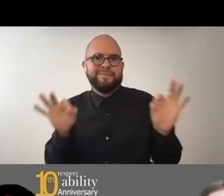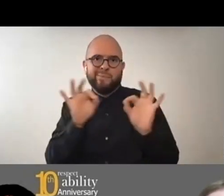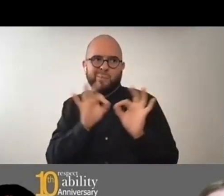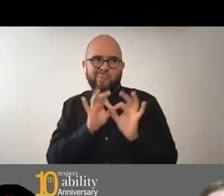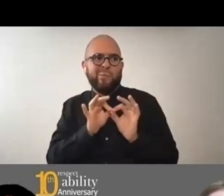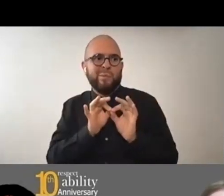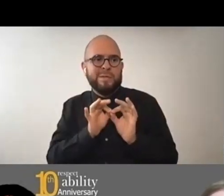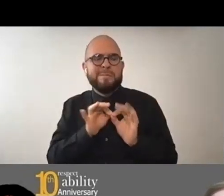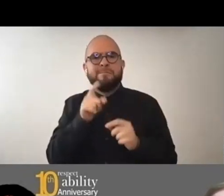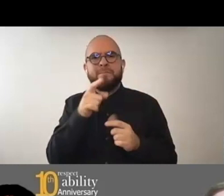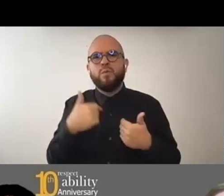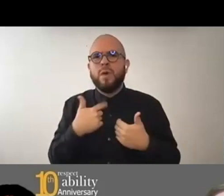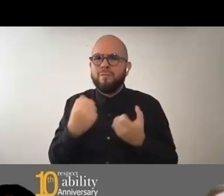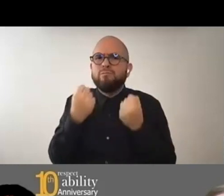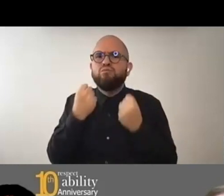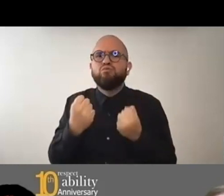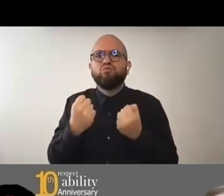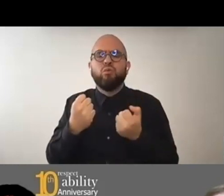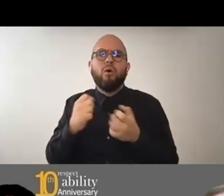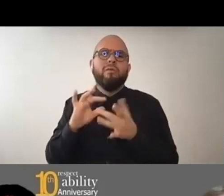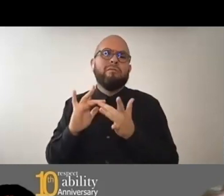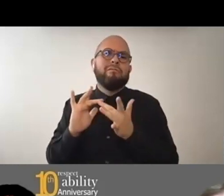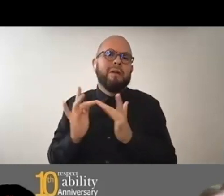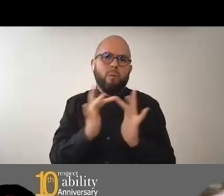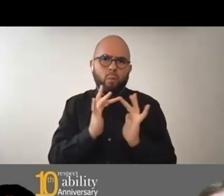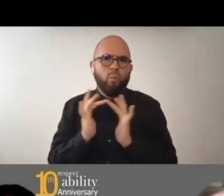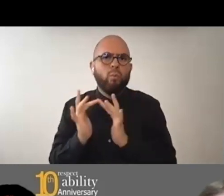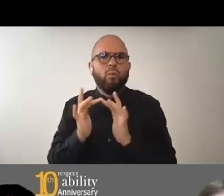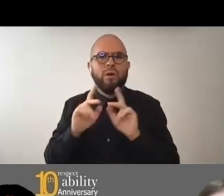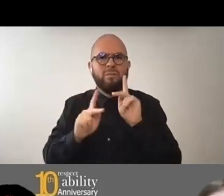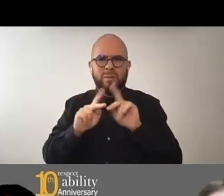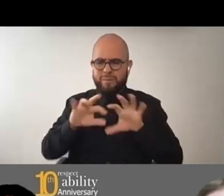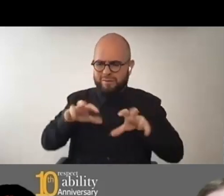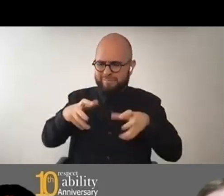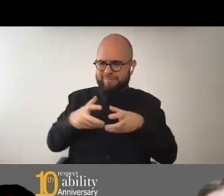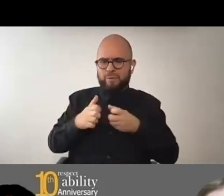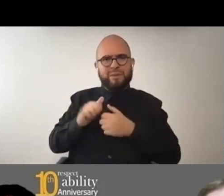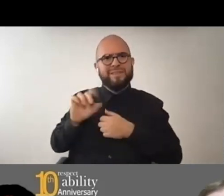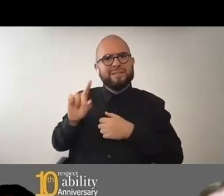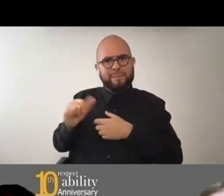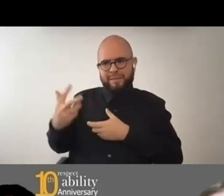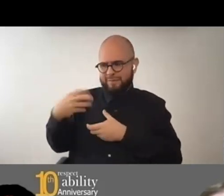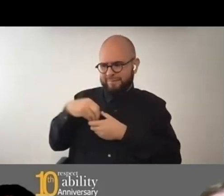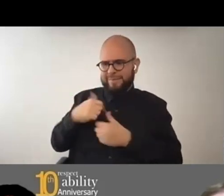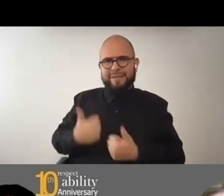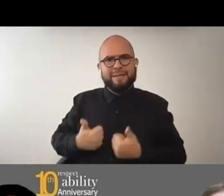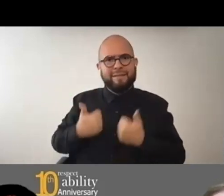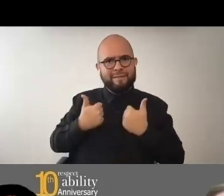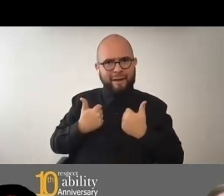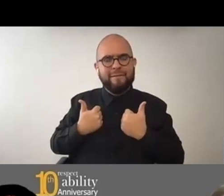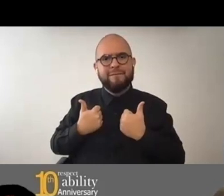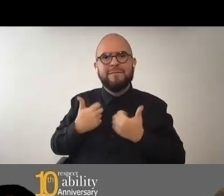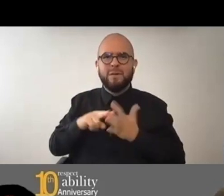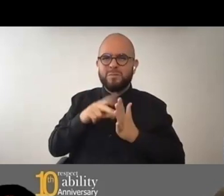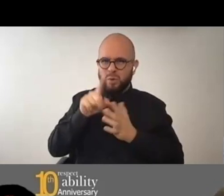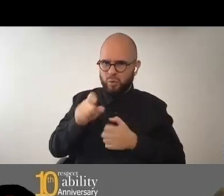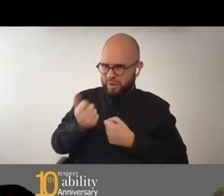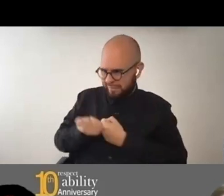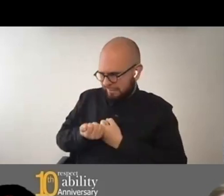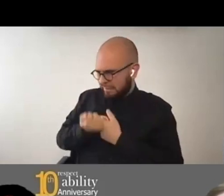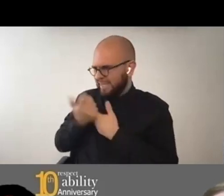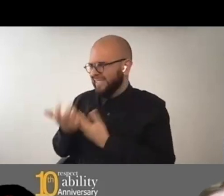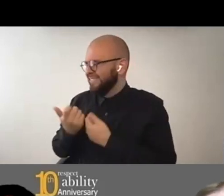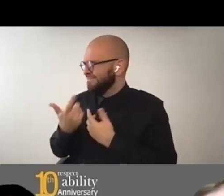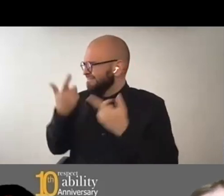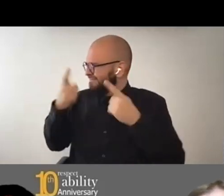have a strong network of other people with disabilities in your life. Who you can share experiences with